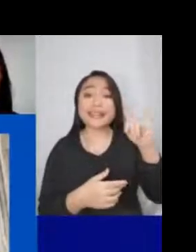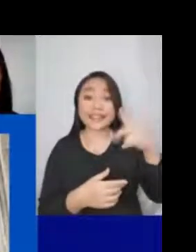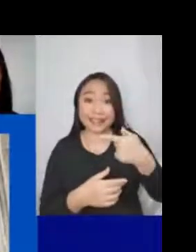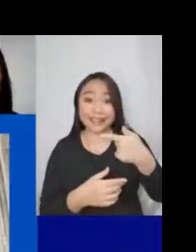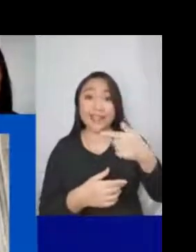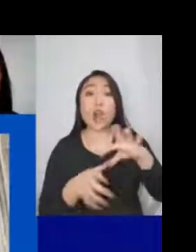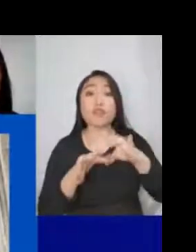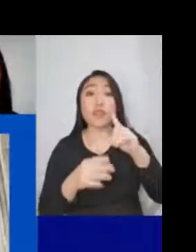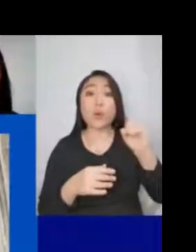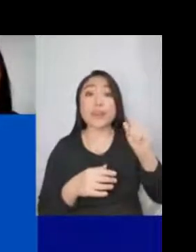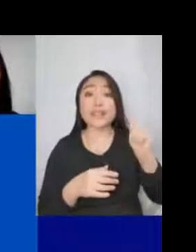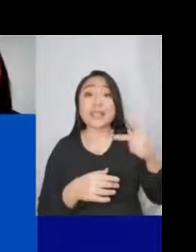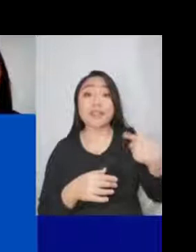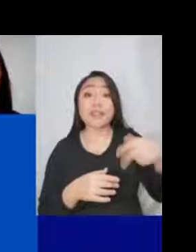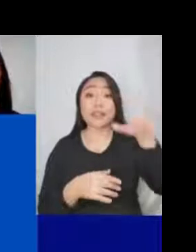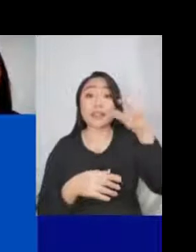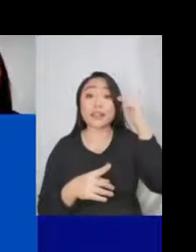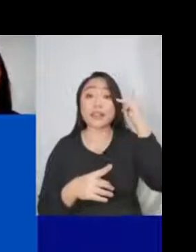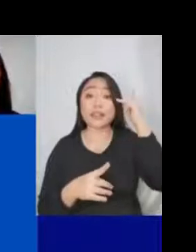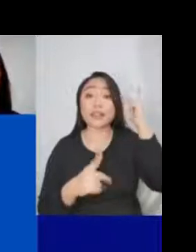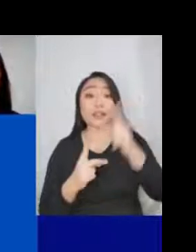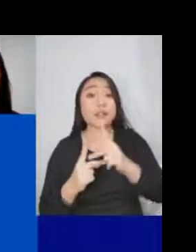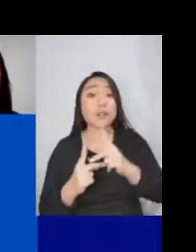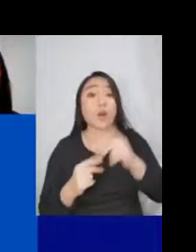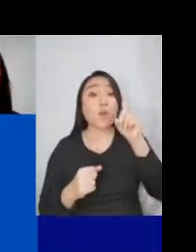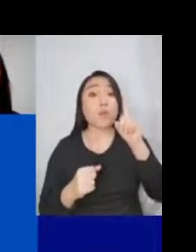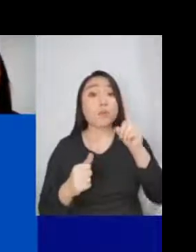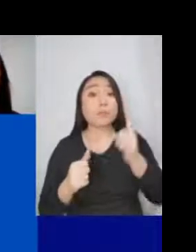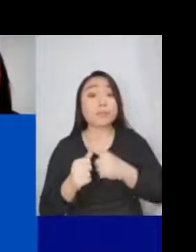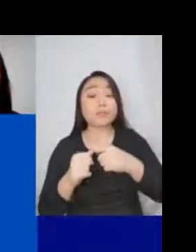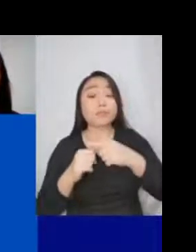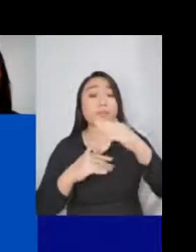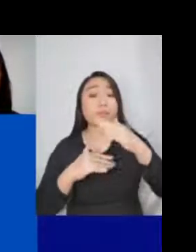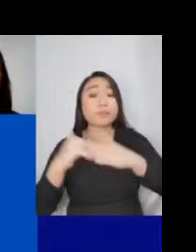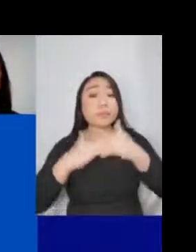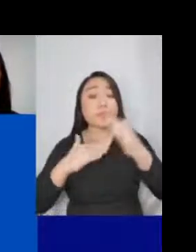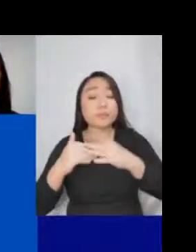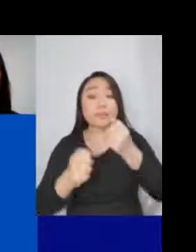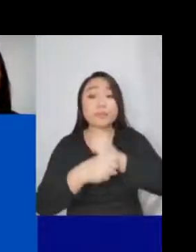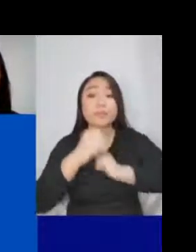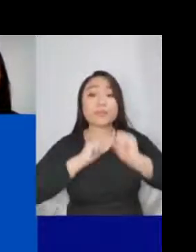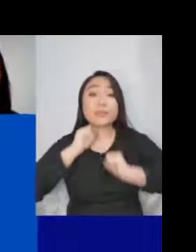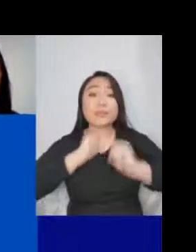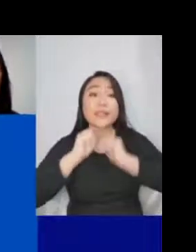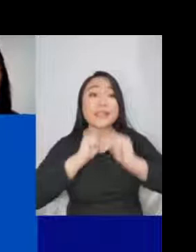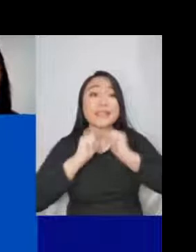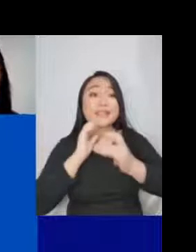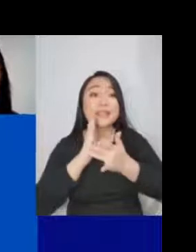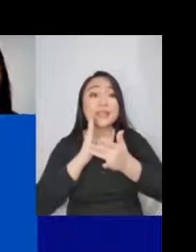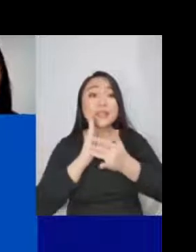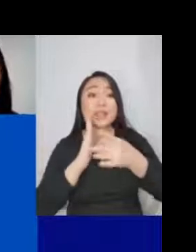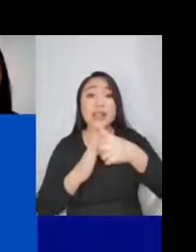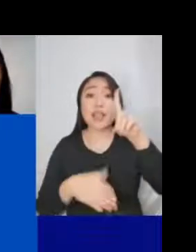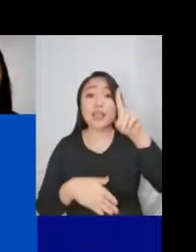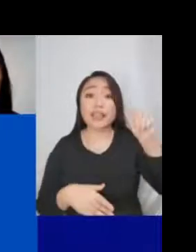of DOST. We have 3 mandates. We are mandated to establish a science and technology data bank